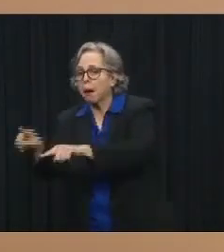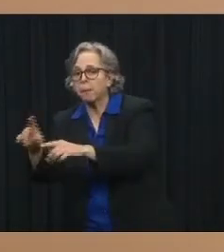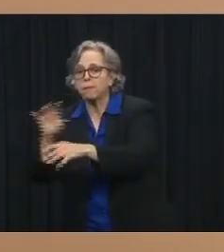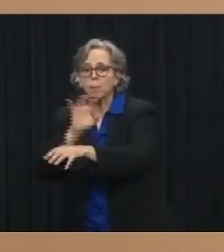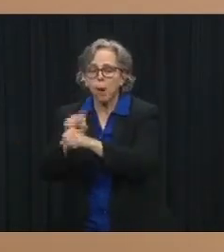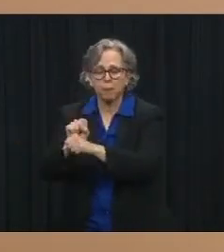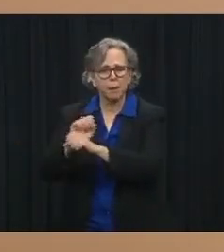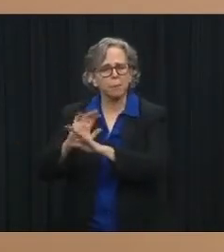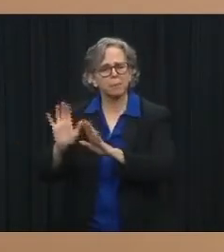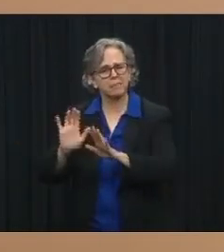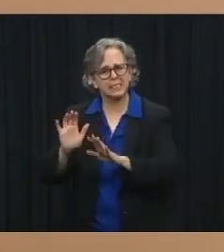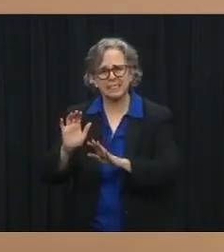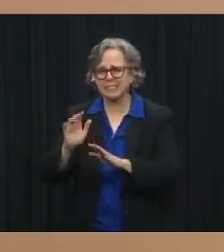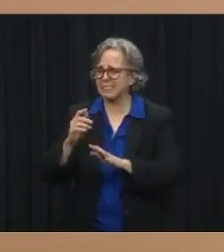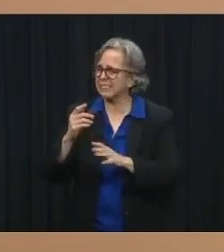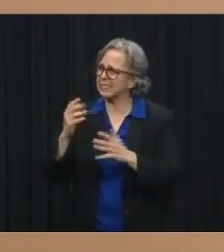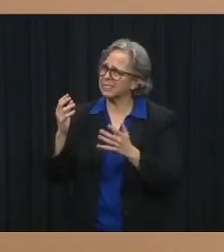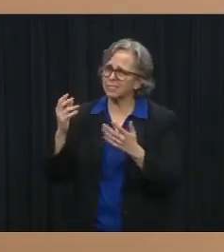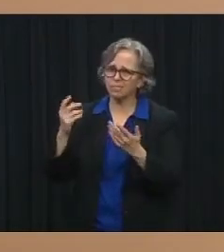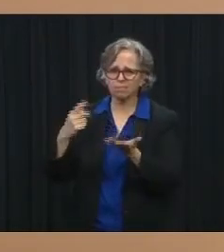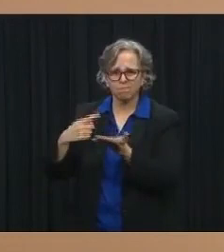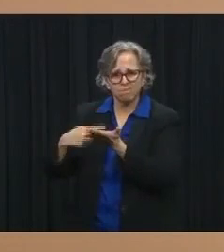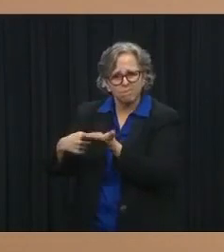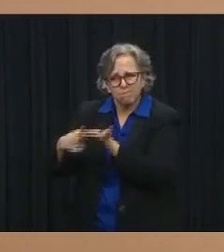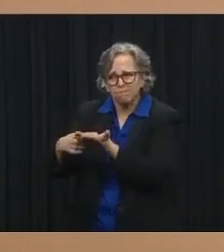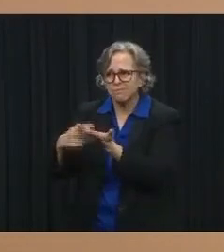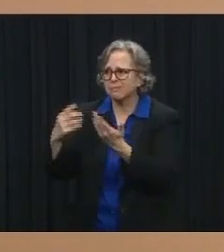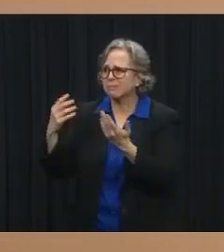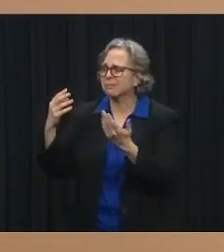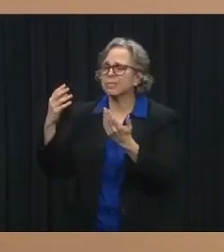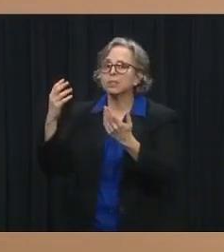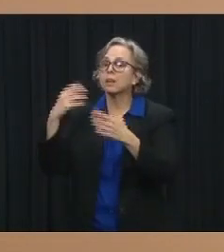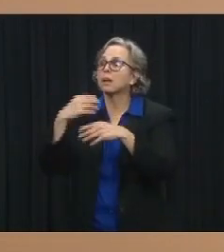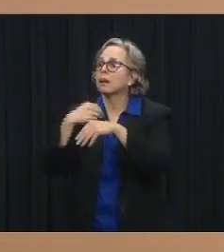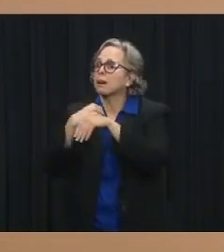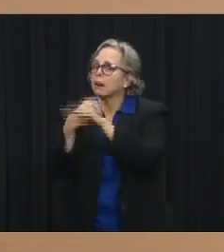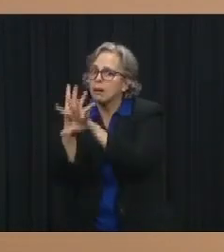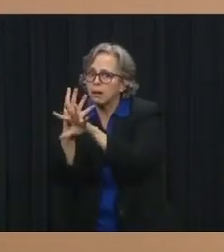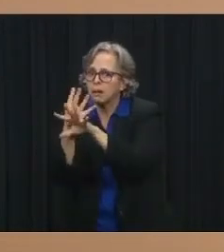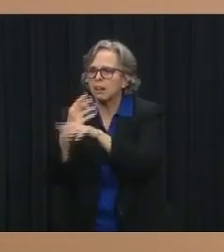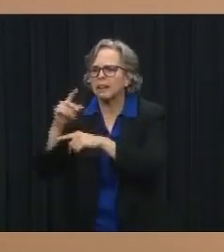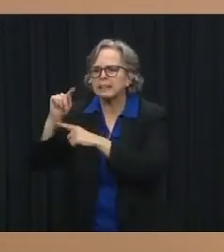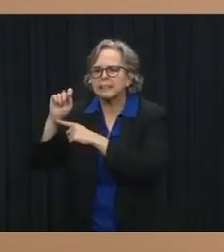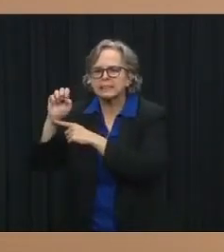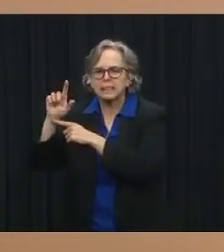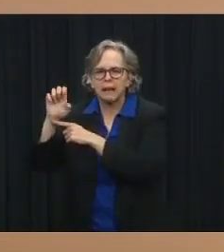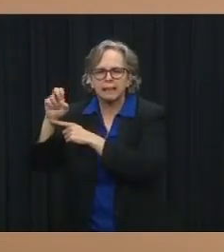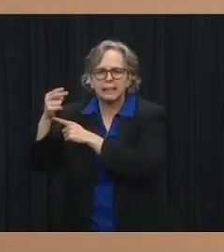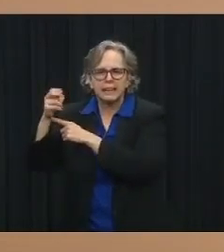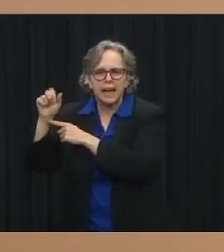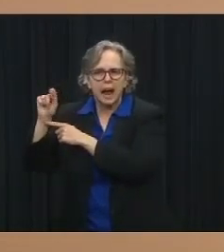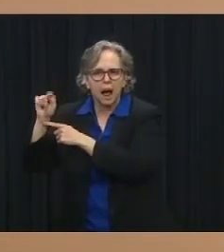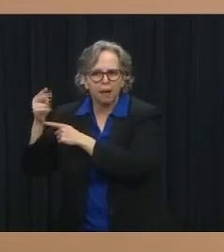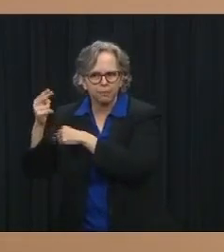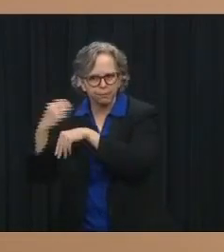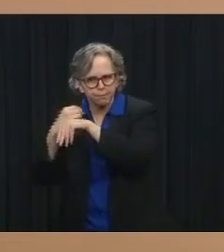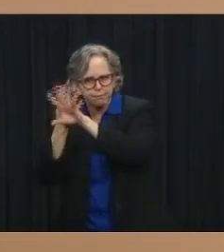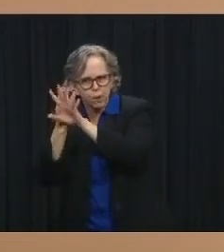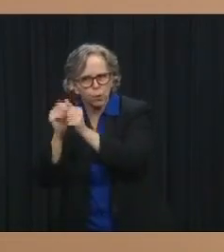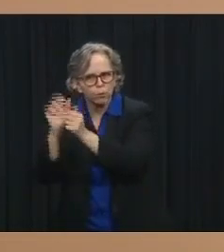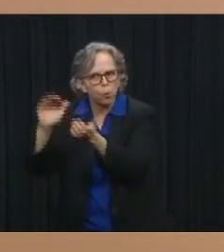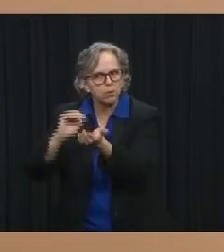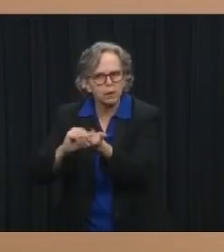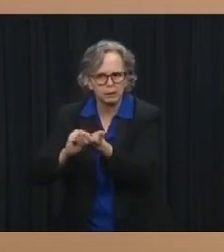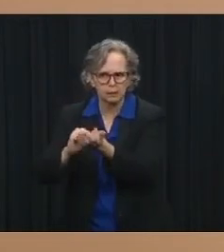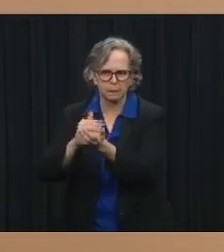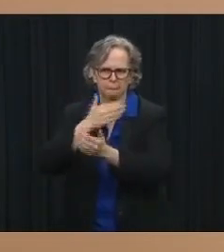flexibility that my great colleagues have created for you. What we want to do is take care of that 80% of outpatients